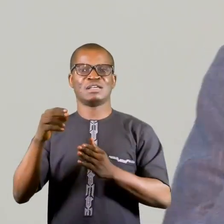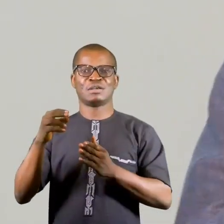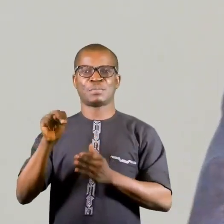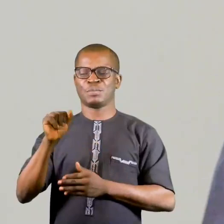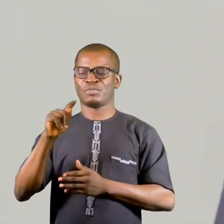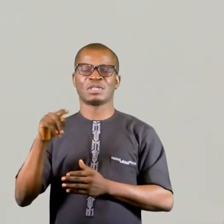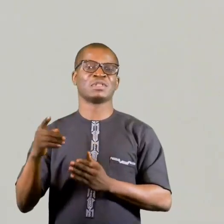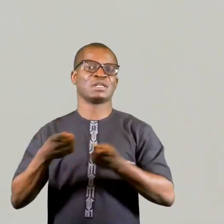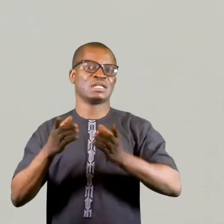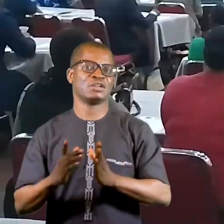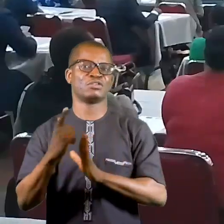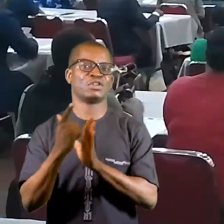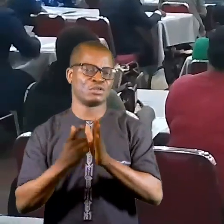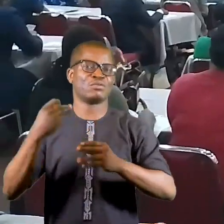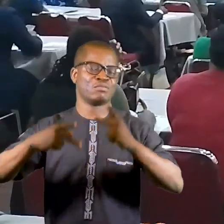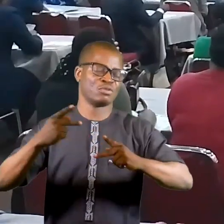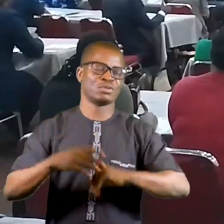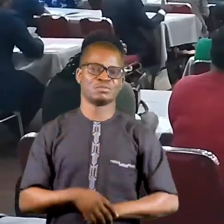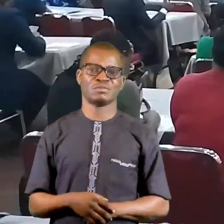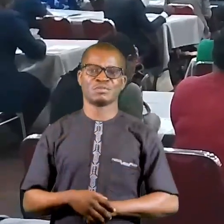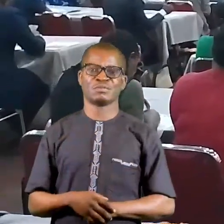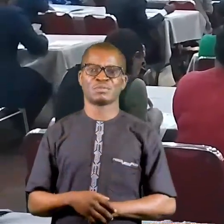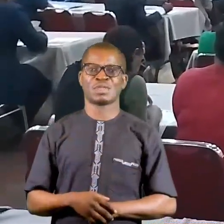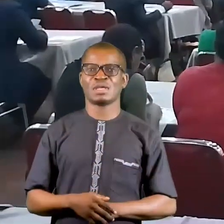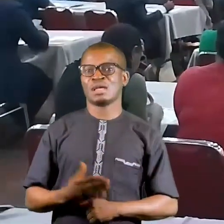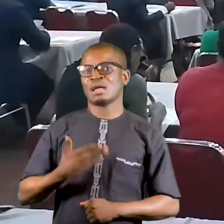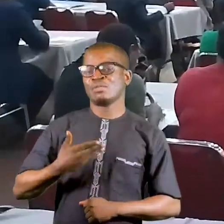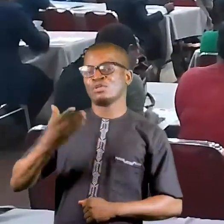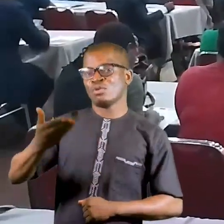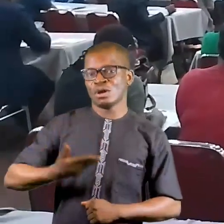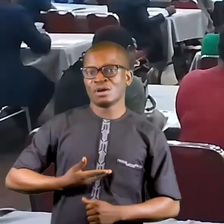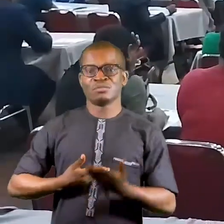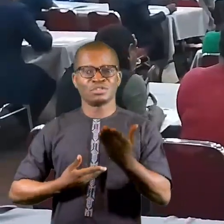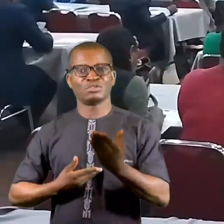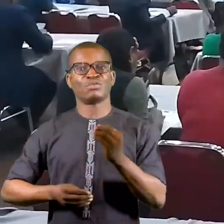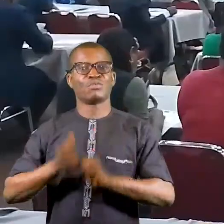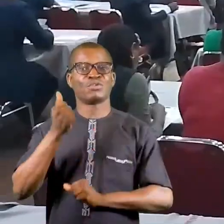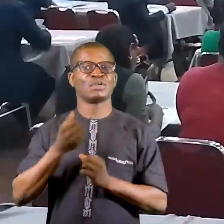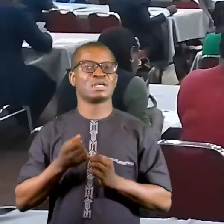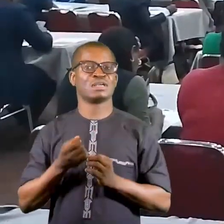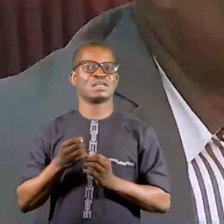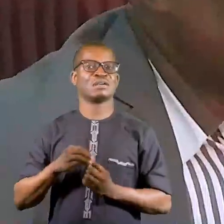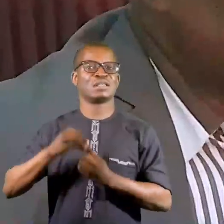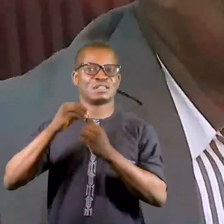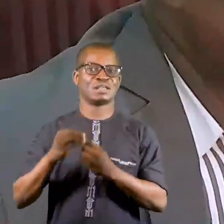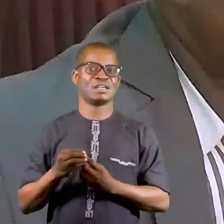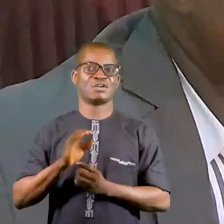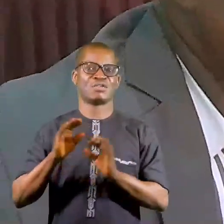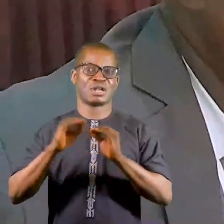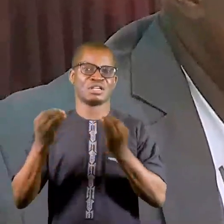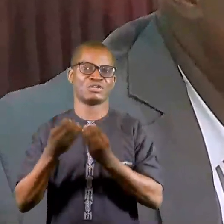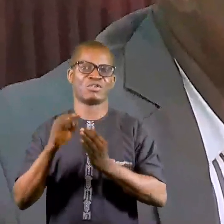Director, Legal and Prosecution. It is my utmost delight to welcome all participants, most especially members of the